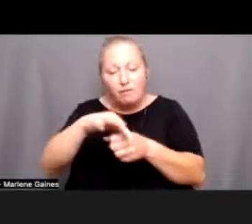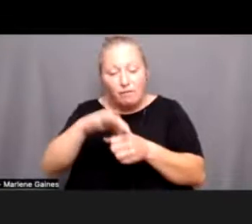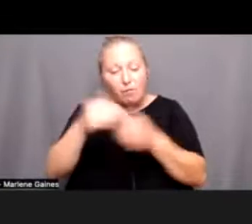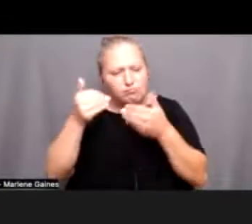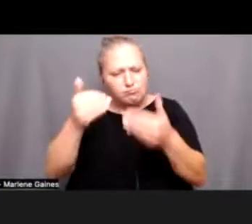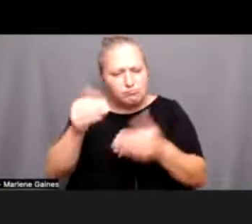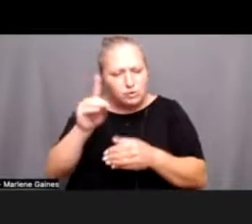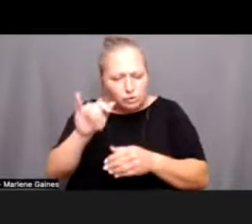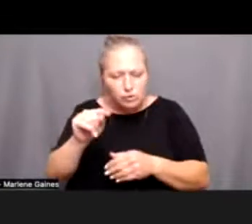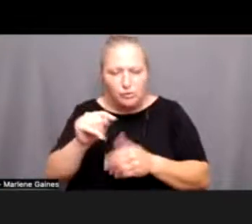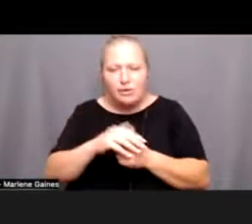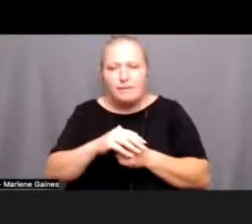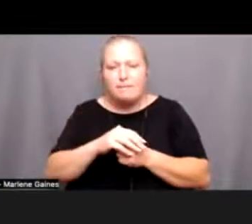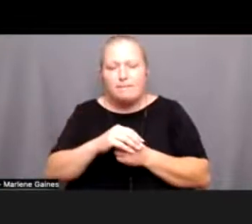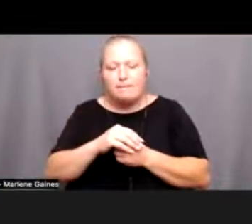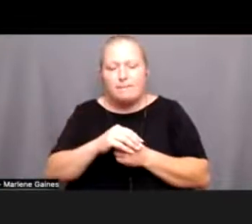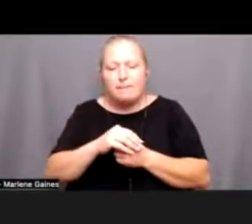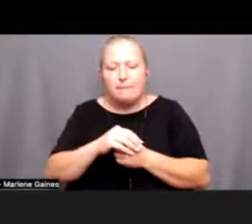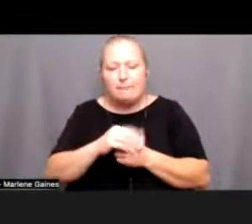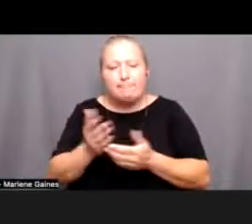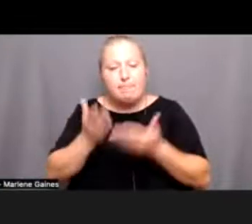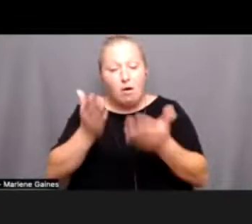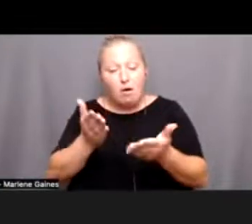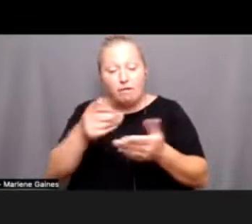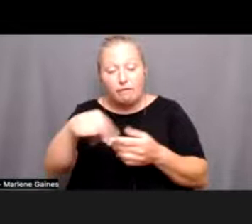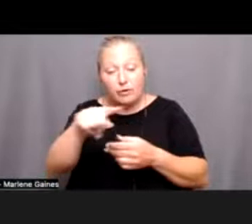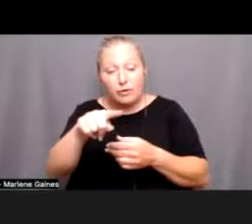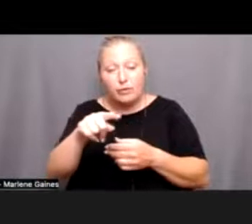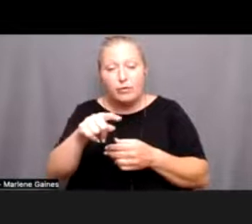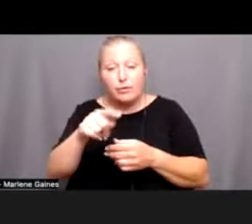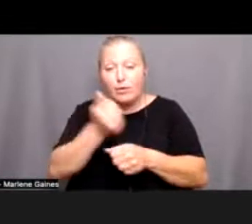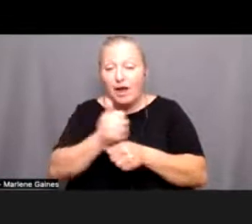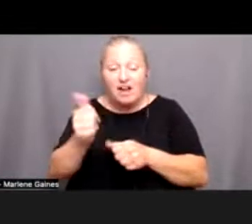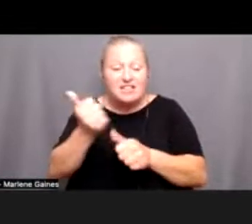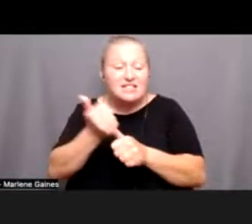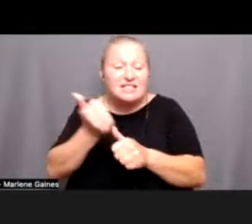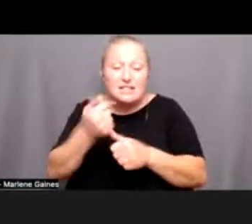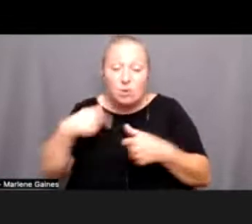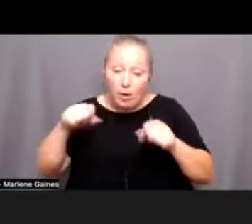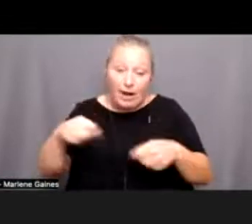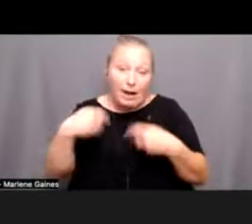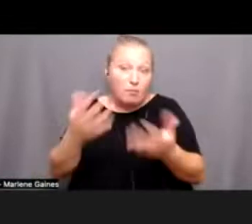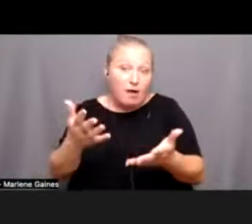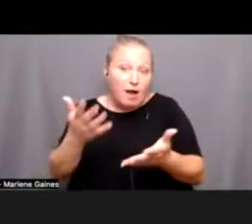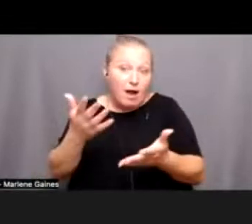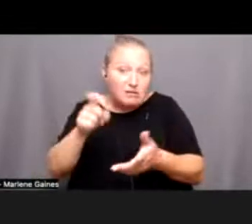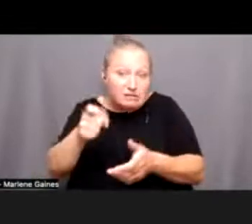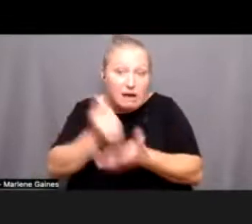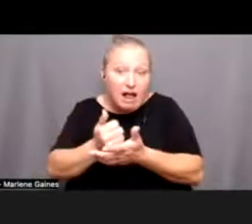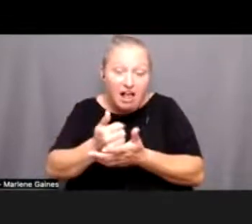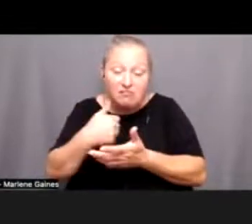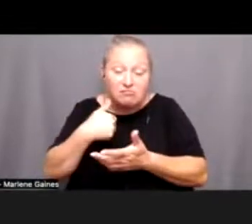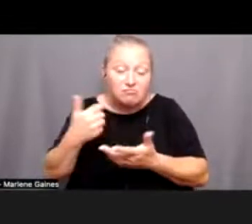this and offer you any assistance that we can provide